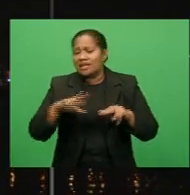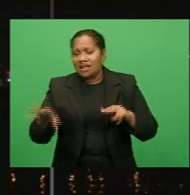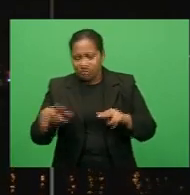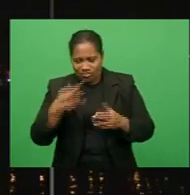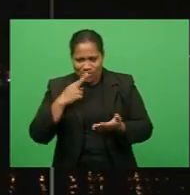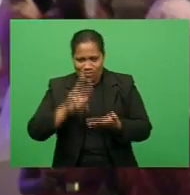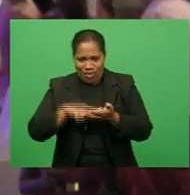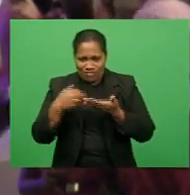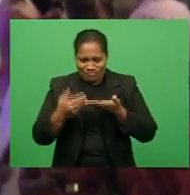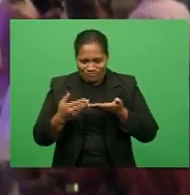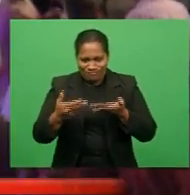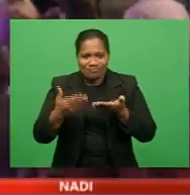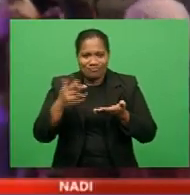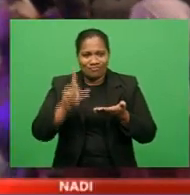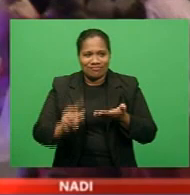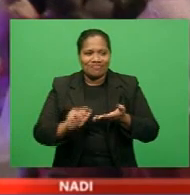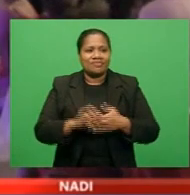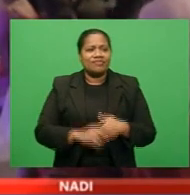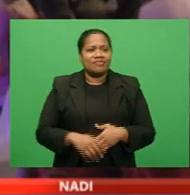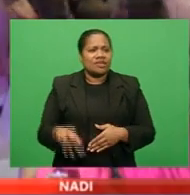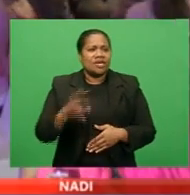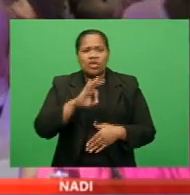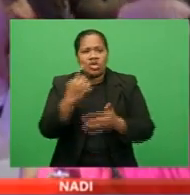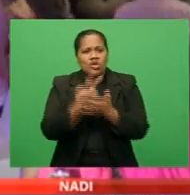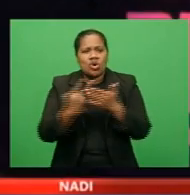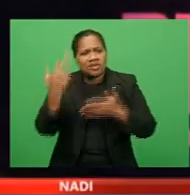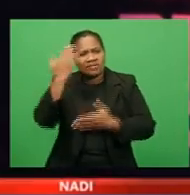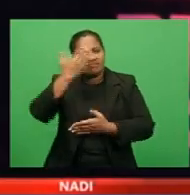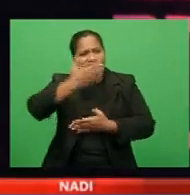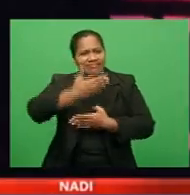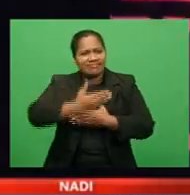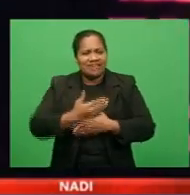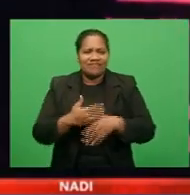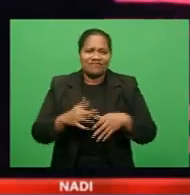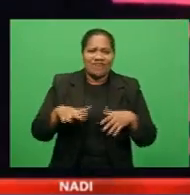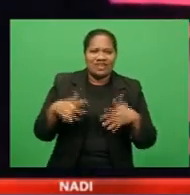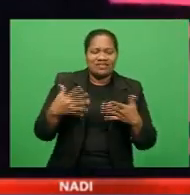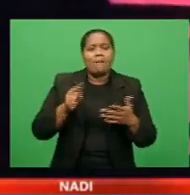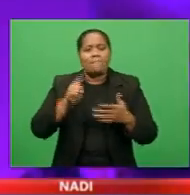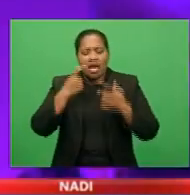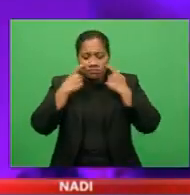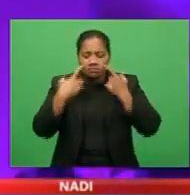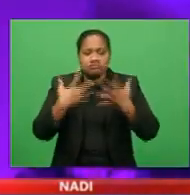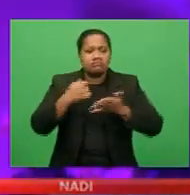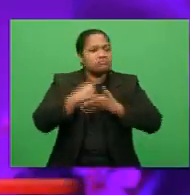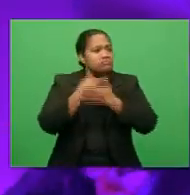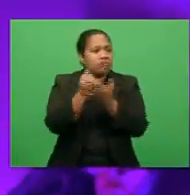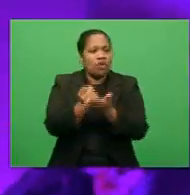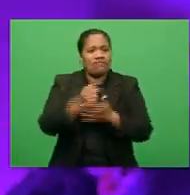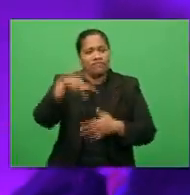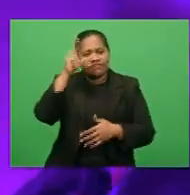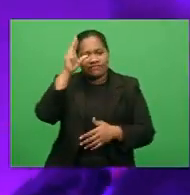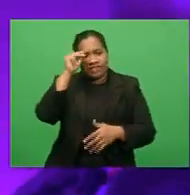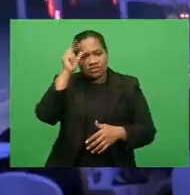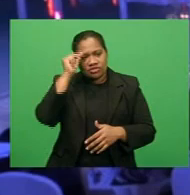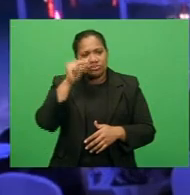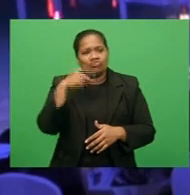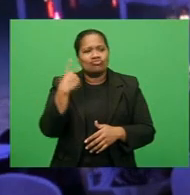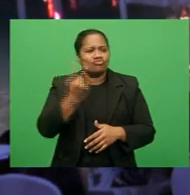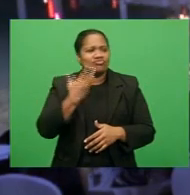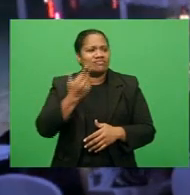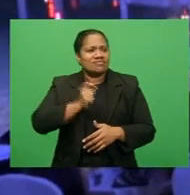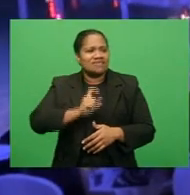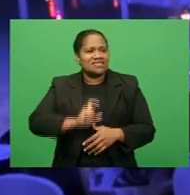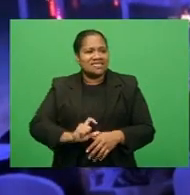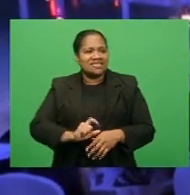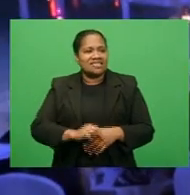report. It wasn't only a night of extravaganza, but a show of support for Fijians who are battling with